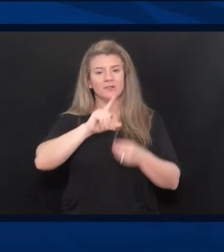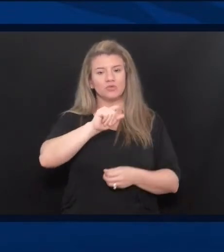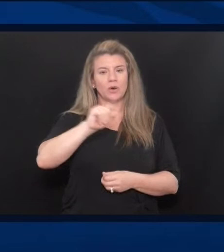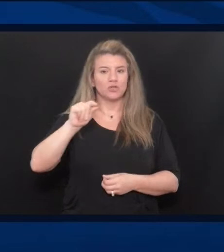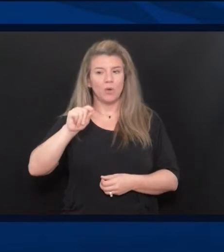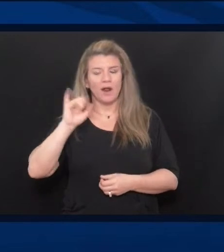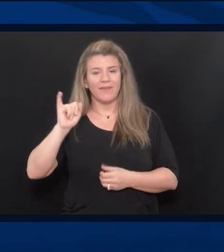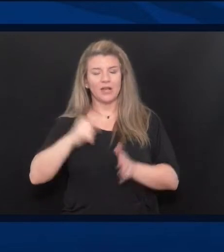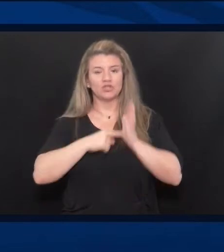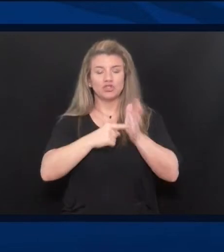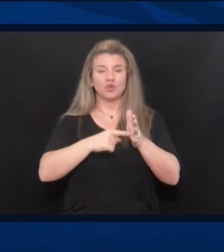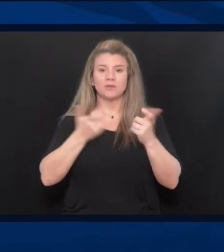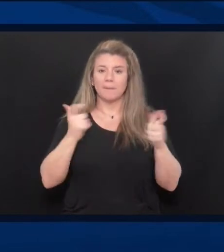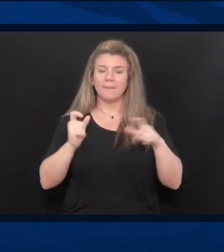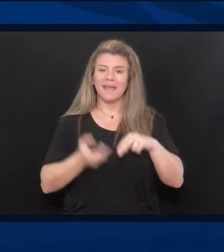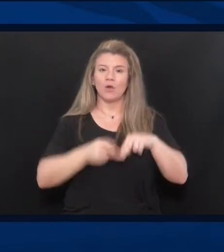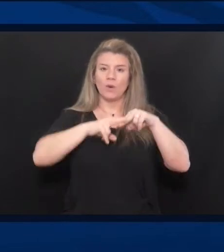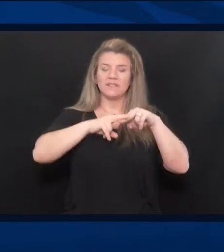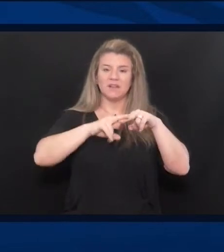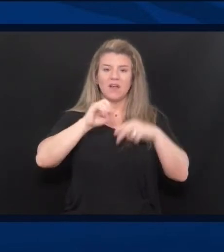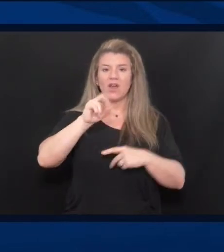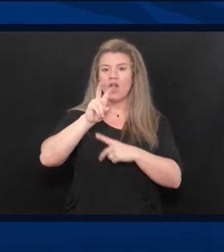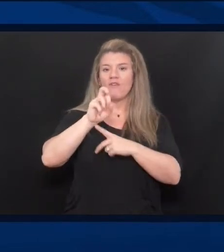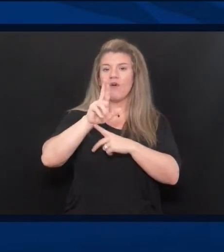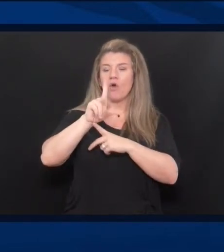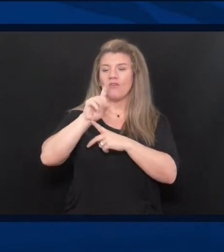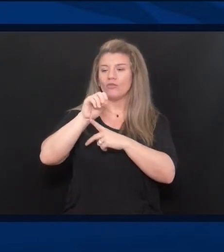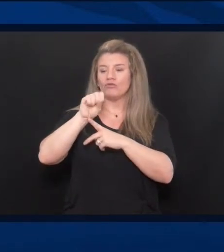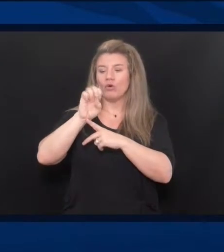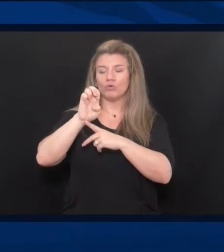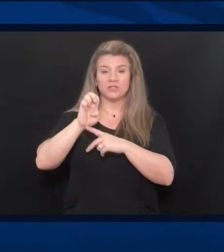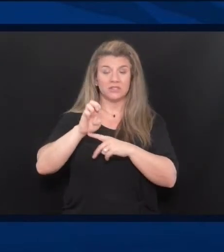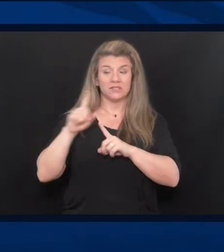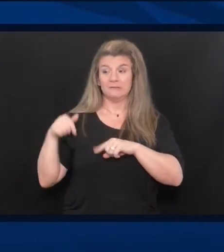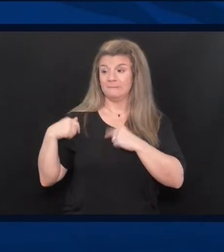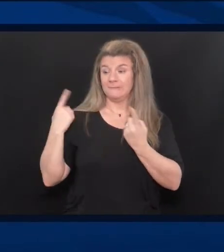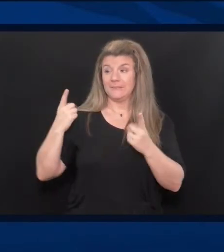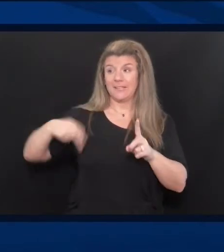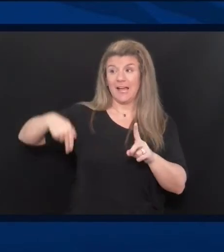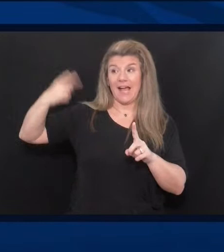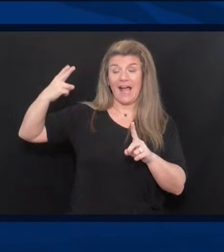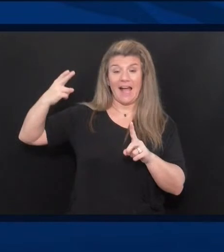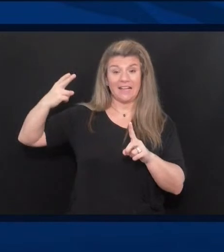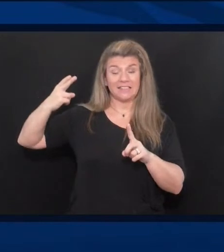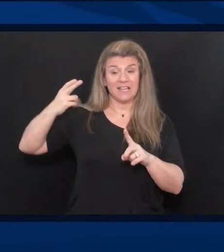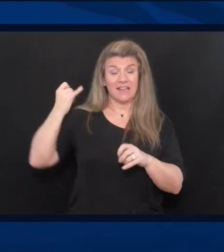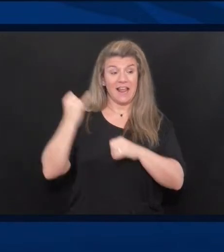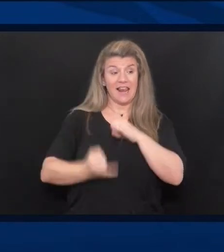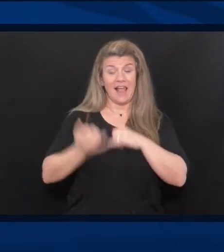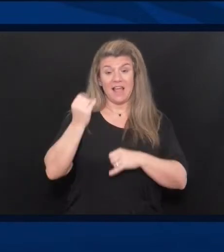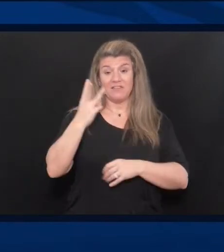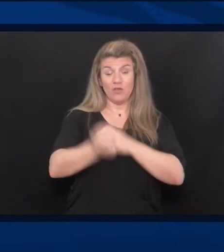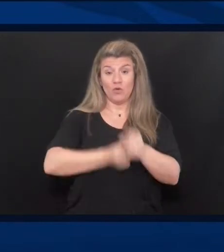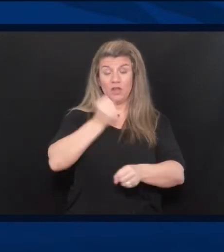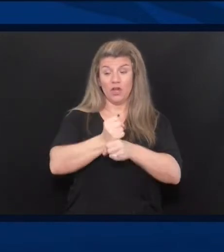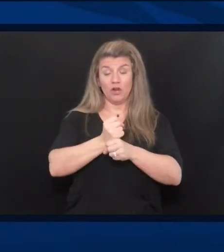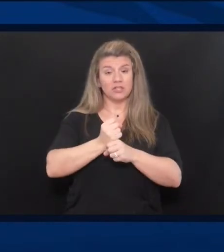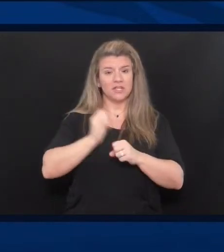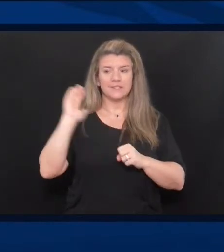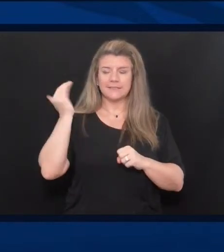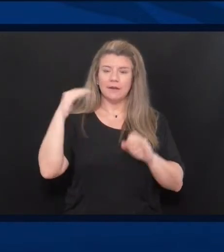significant increase from the highest it's ever been, and certainly the last couple of years when it has trended